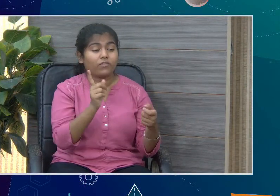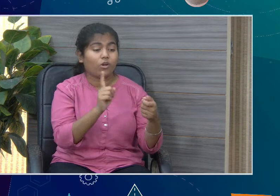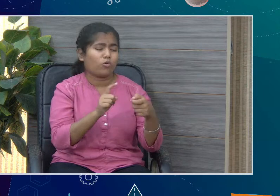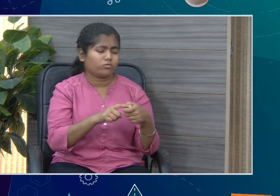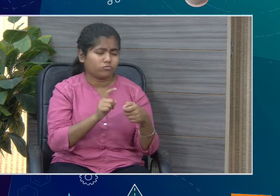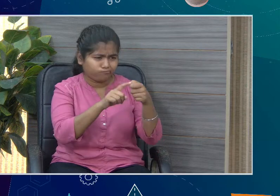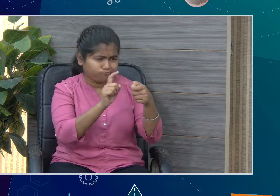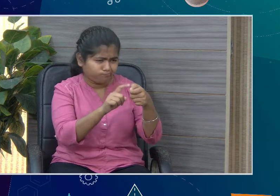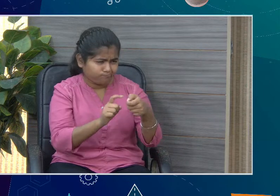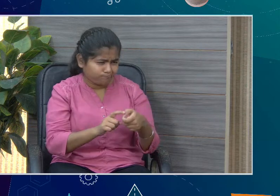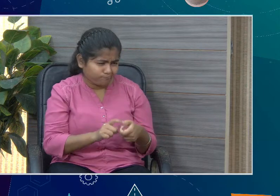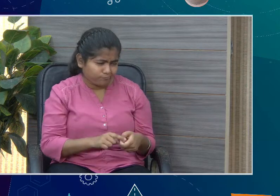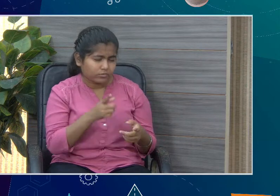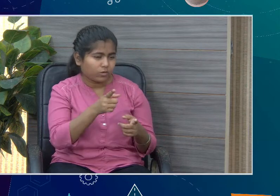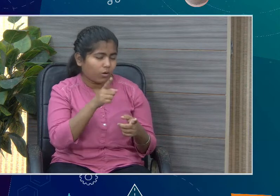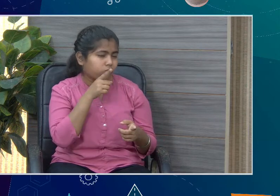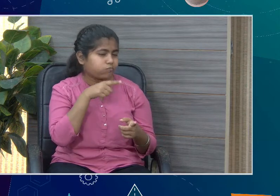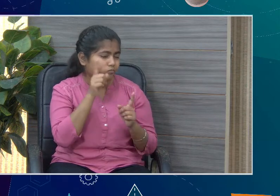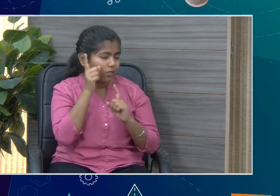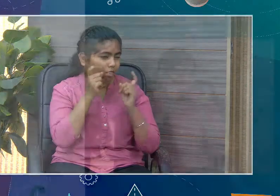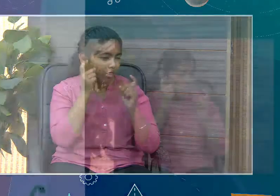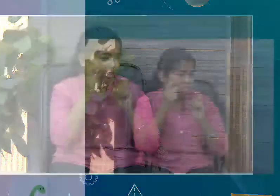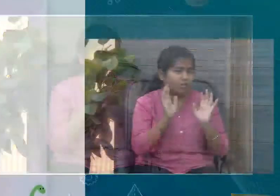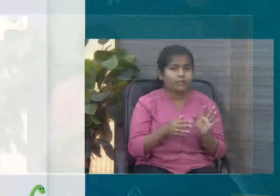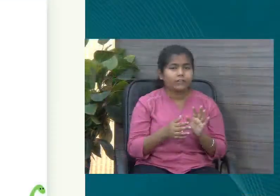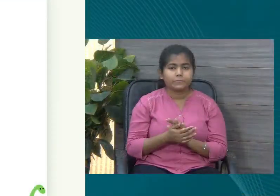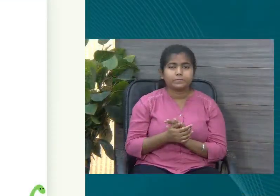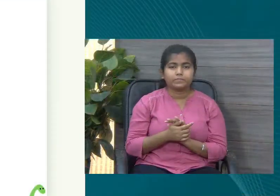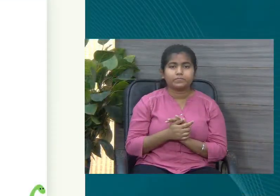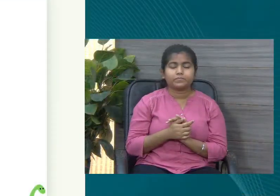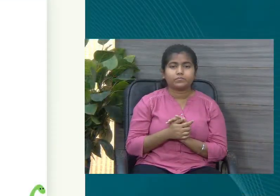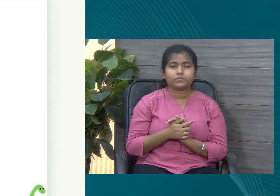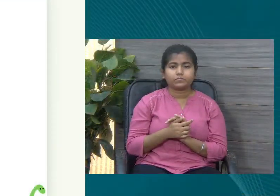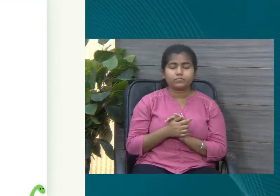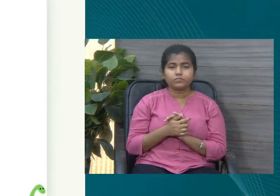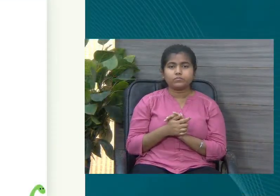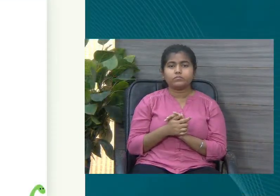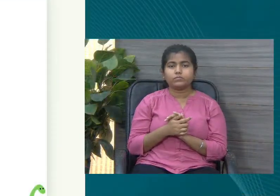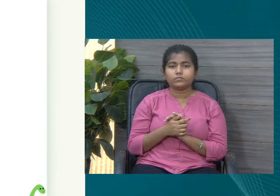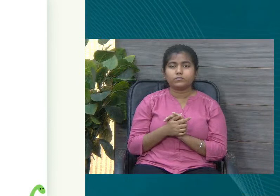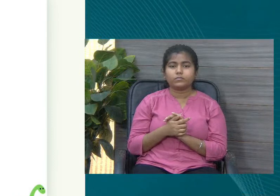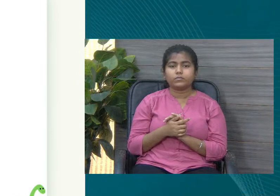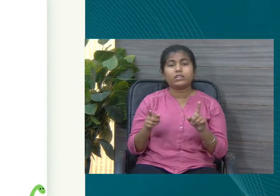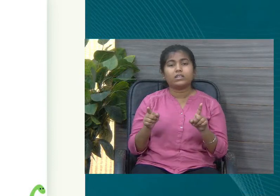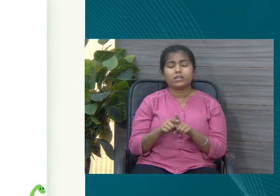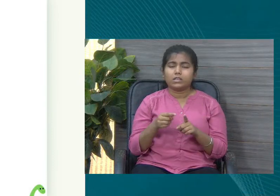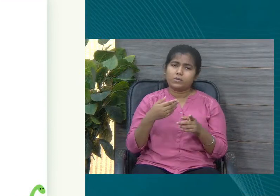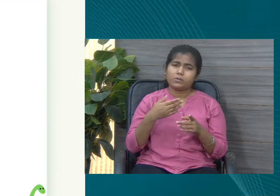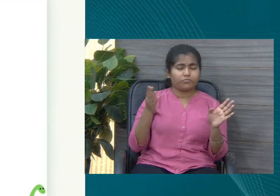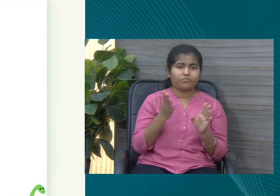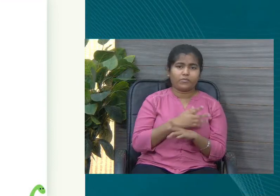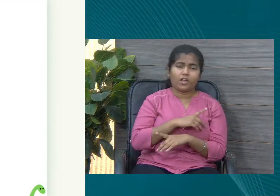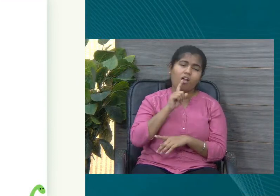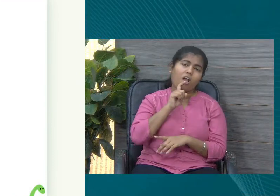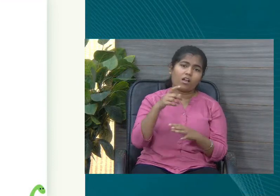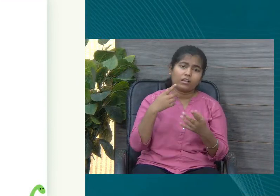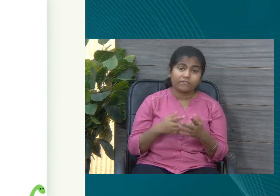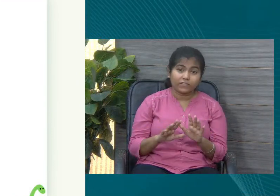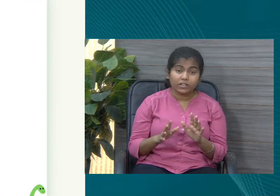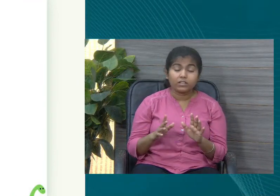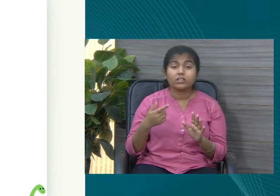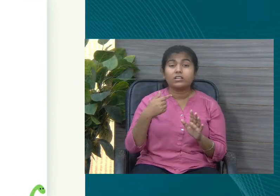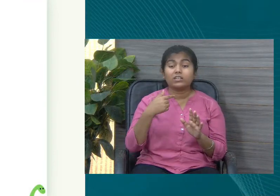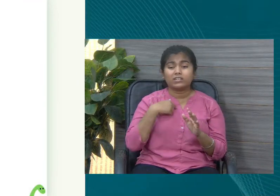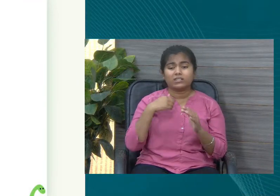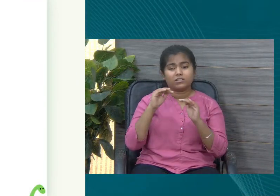that we have all these numbers of questions. As I have already asked you, we can ask these questions. So students get